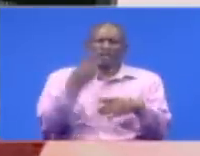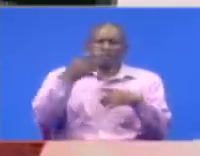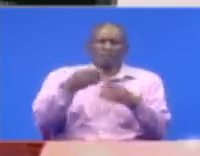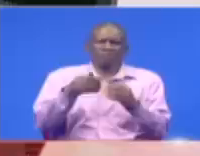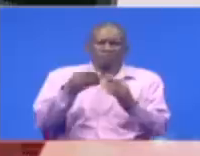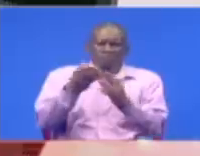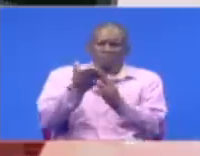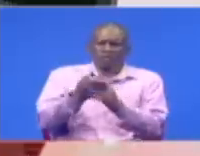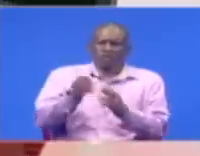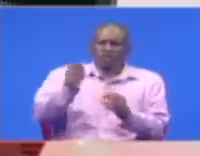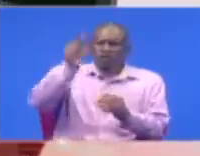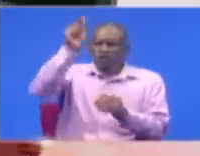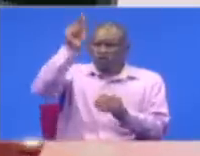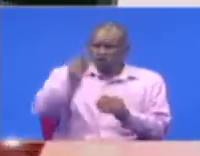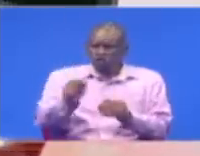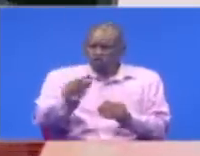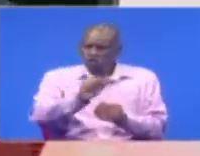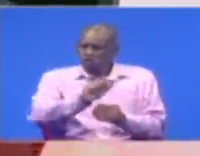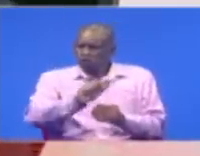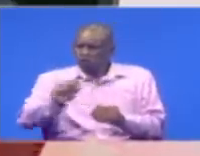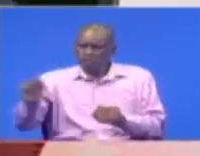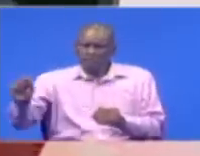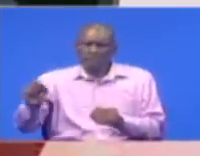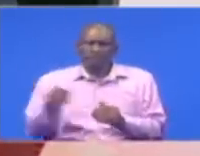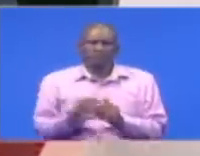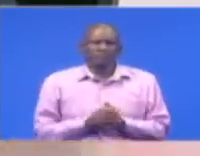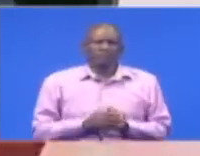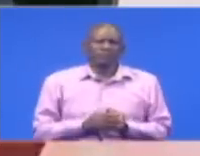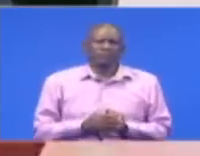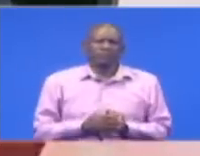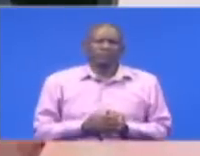either horizontally or even vertically.